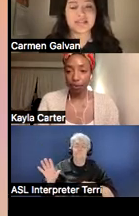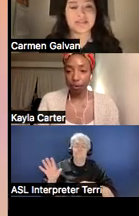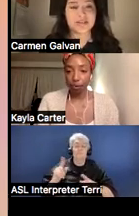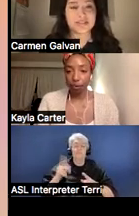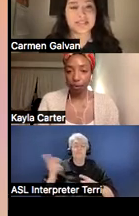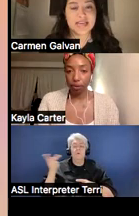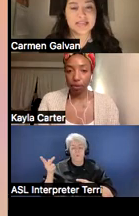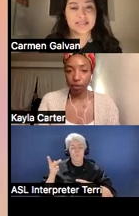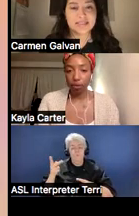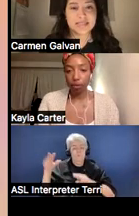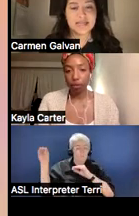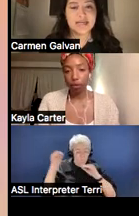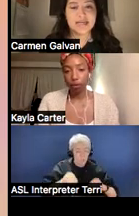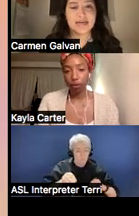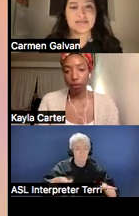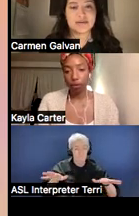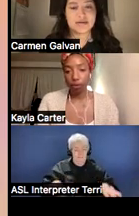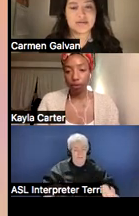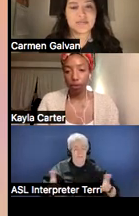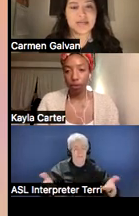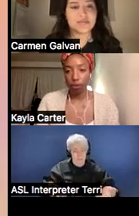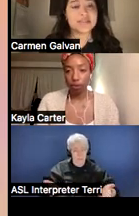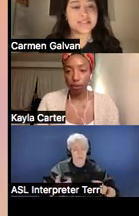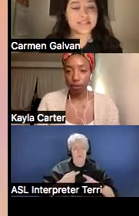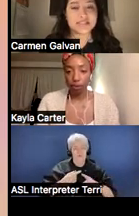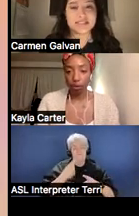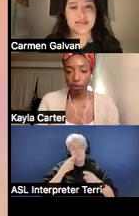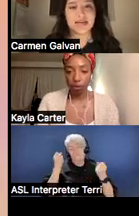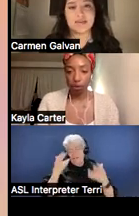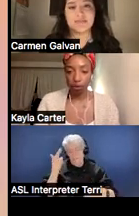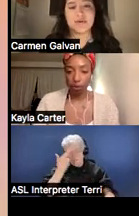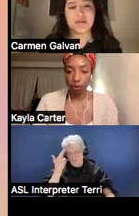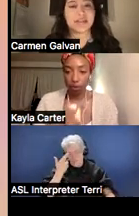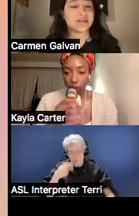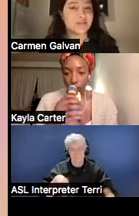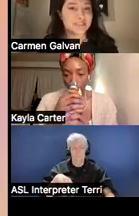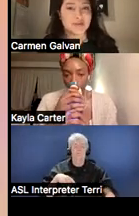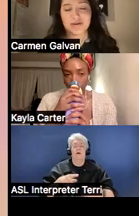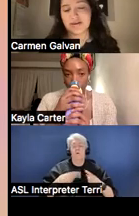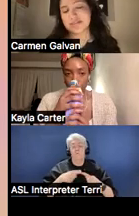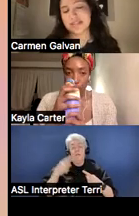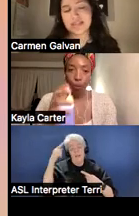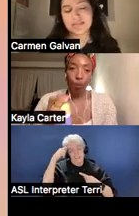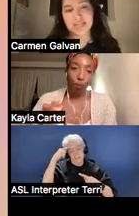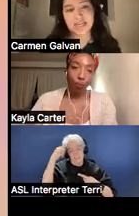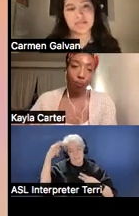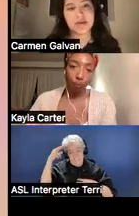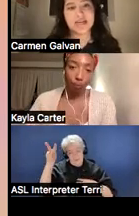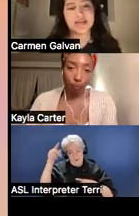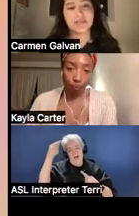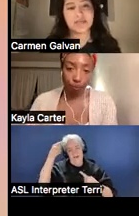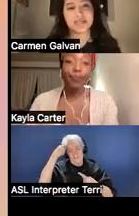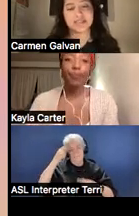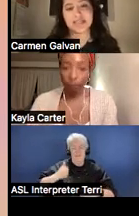are settlers on this land for many reasons. When I think of Mexico, I often think of Canadian